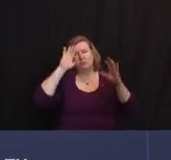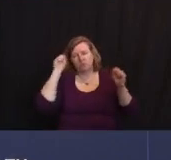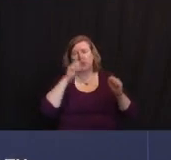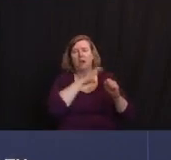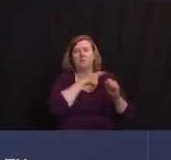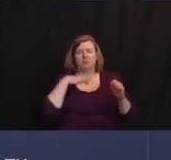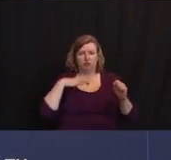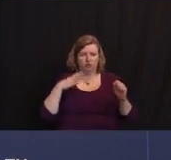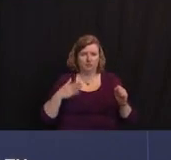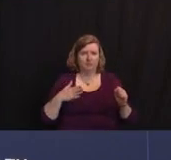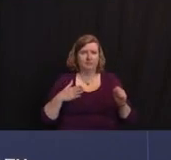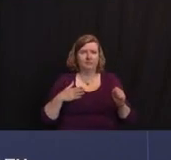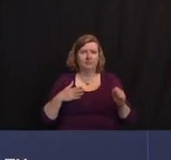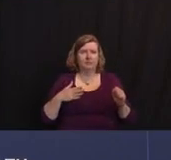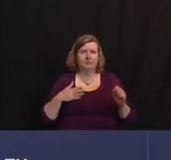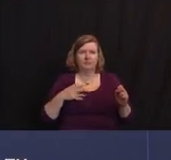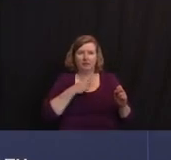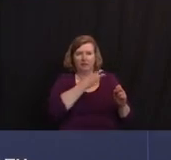ideas.